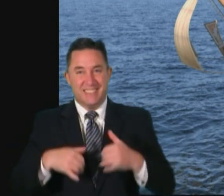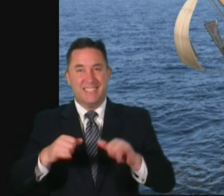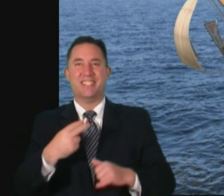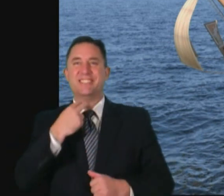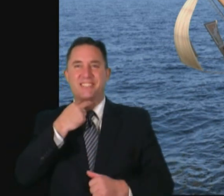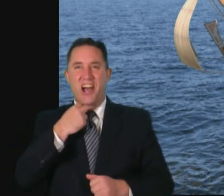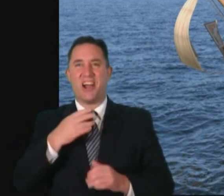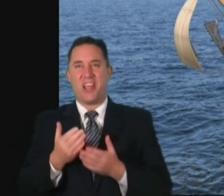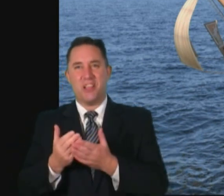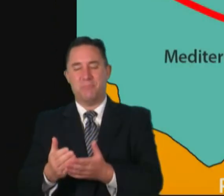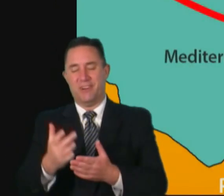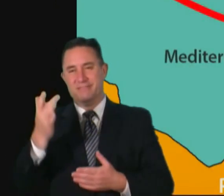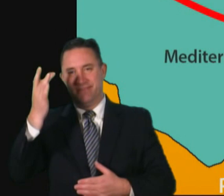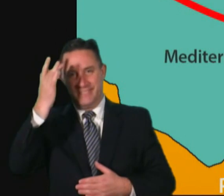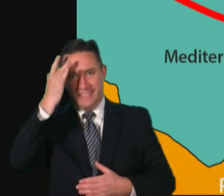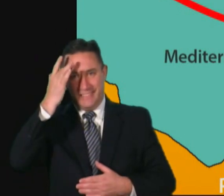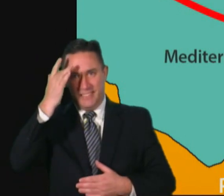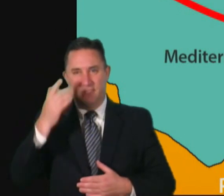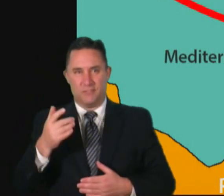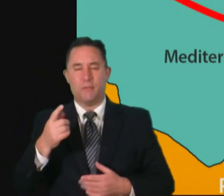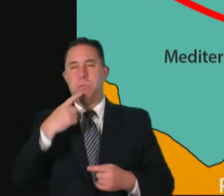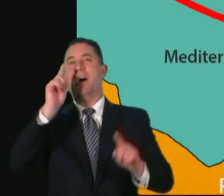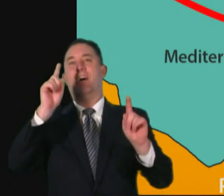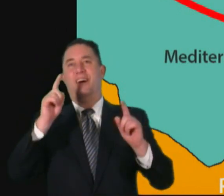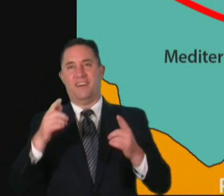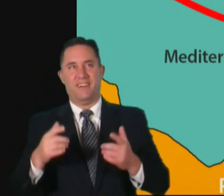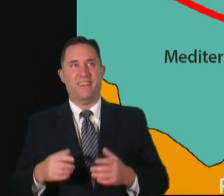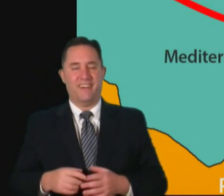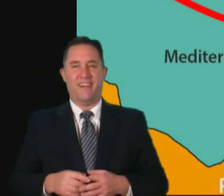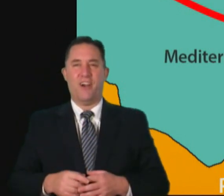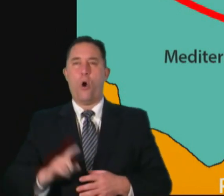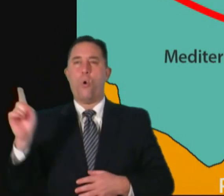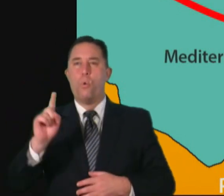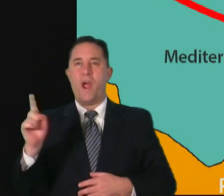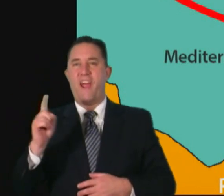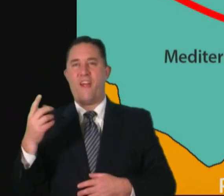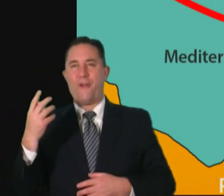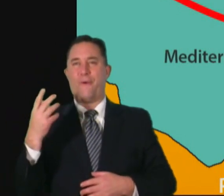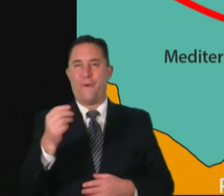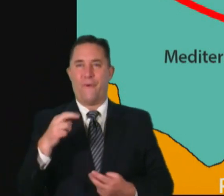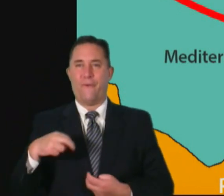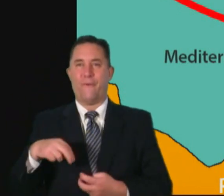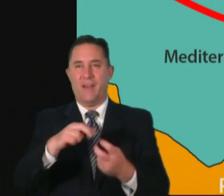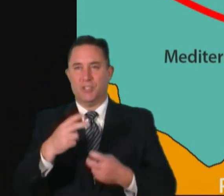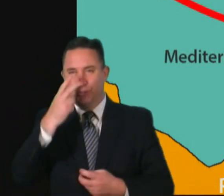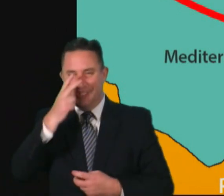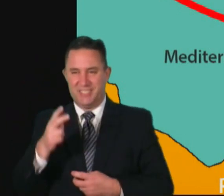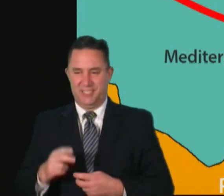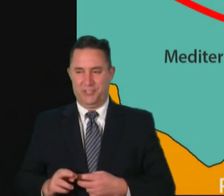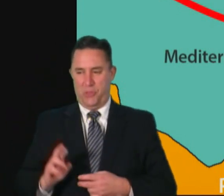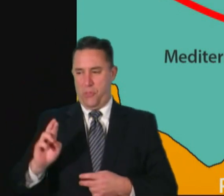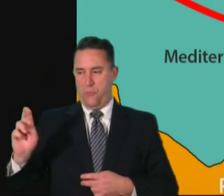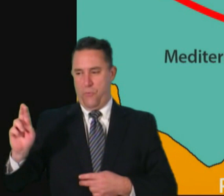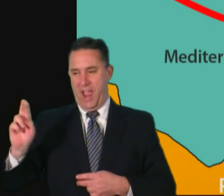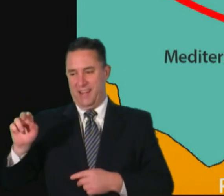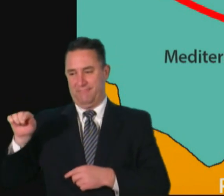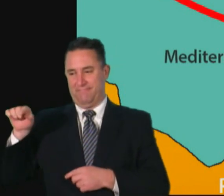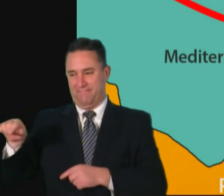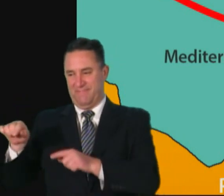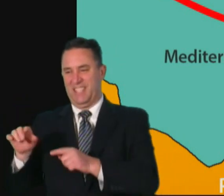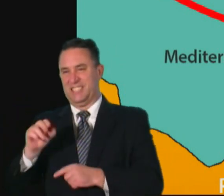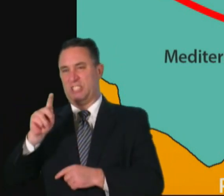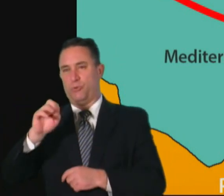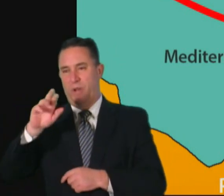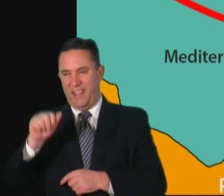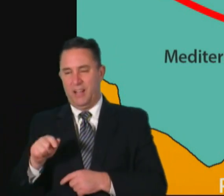boat there. There may not be anything we can do. There we go. Well, let's go on to where they've gone. You can see on the far right of your screen, that's